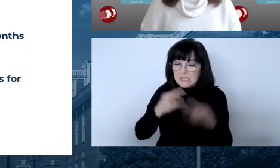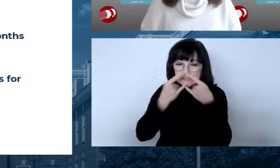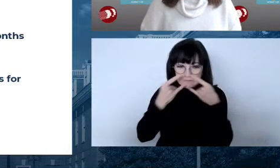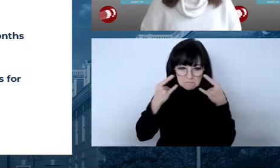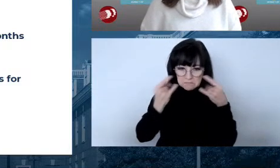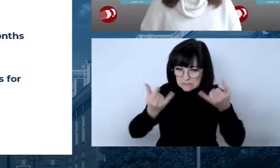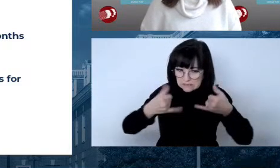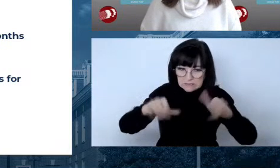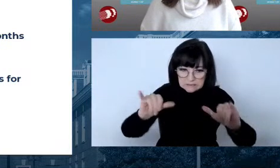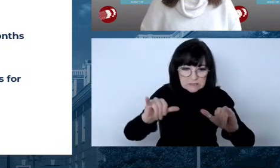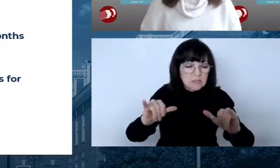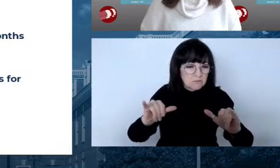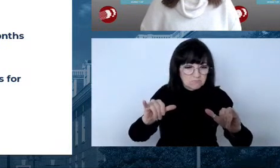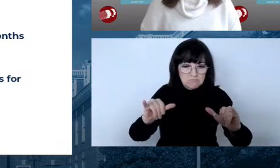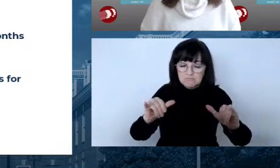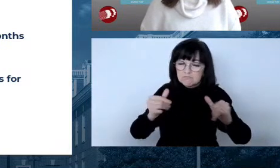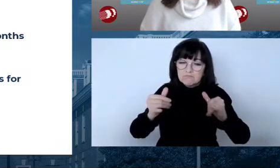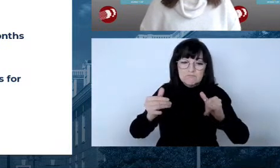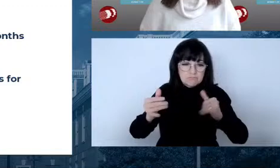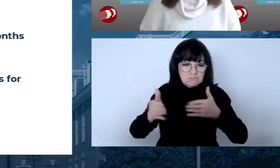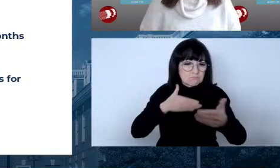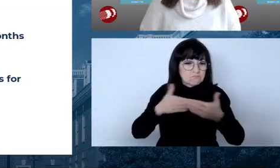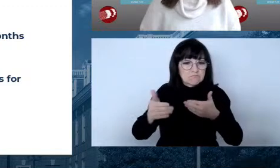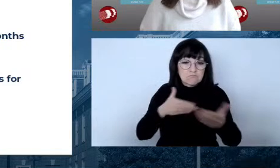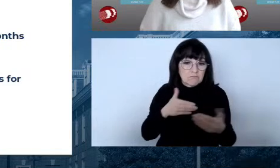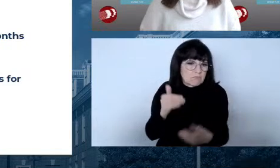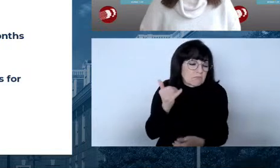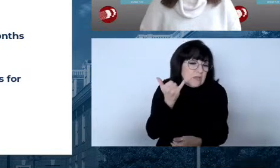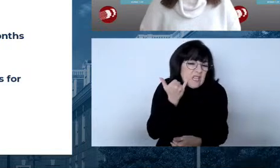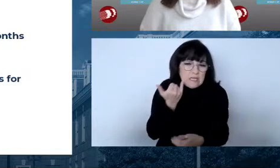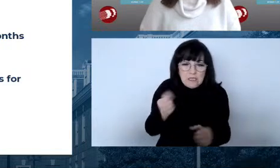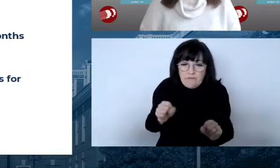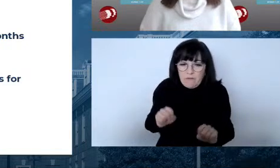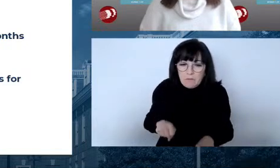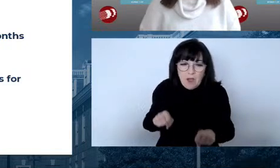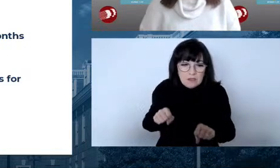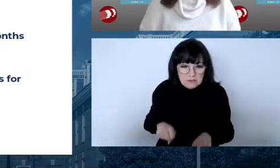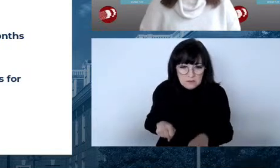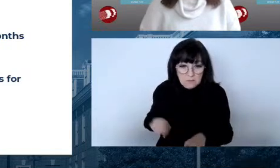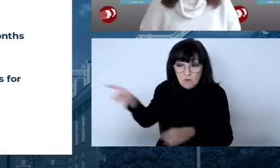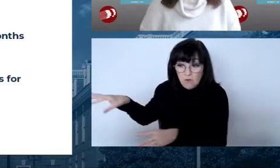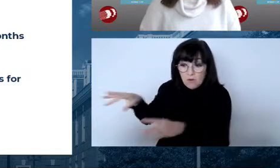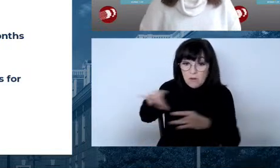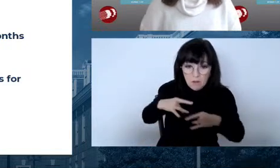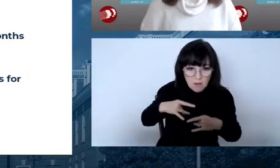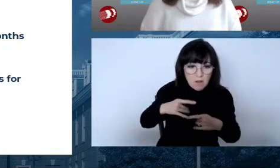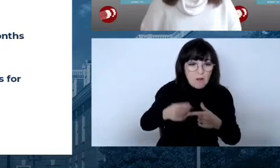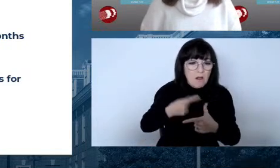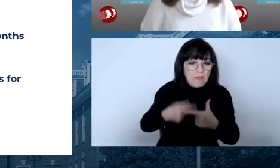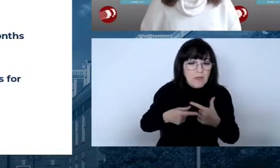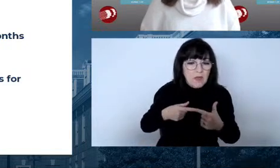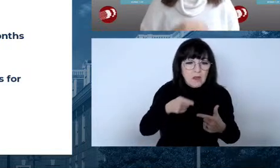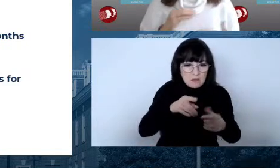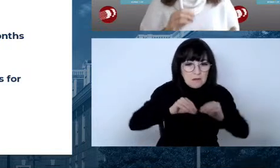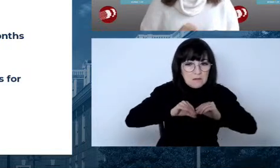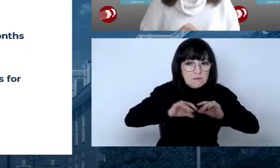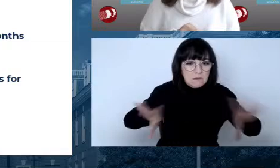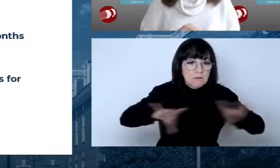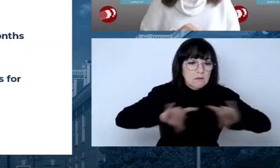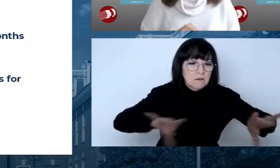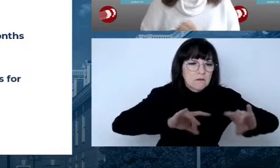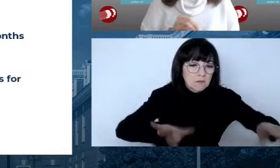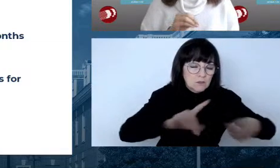some reason I am positive and potentially shedding virus to other people. So again, it's